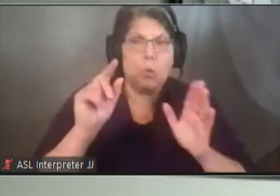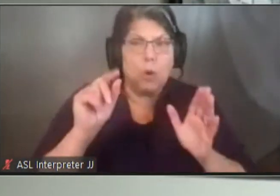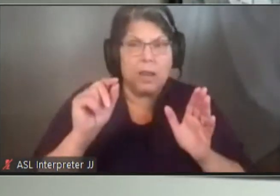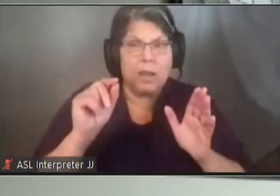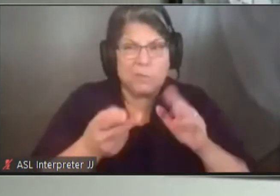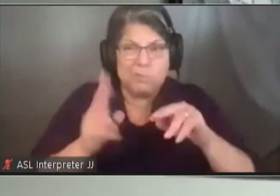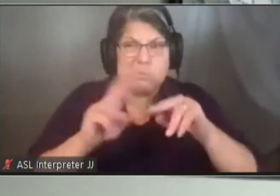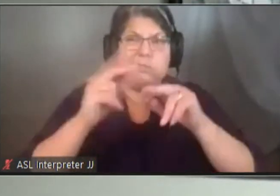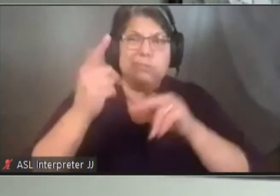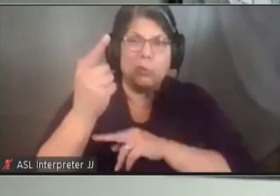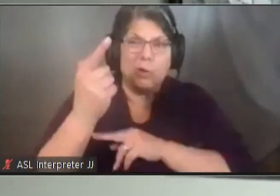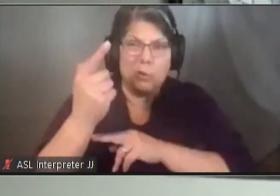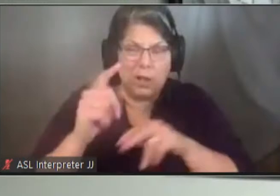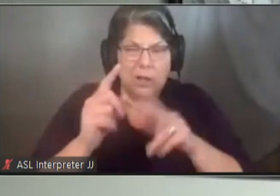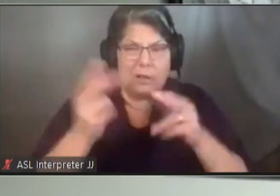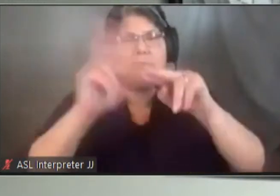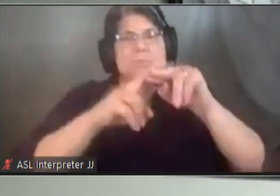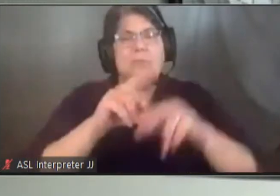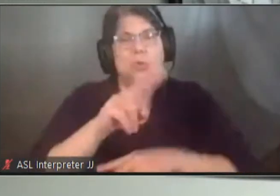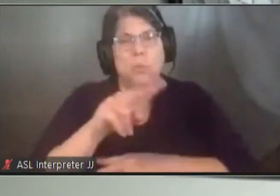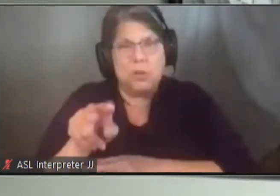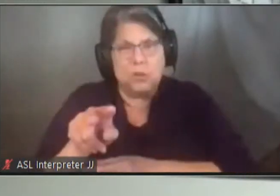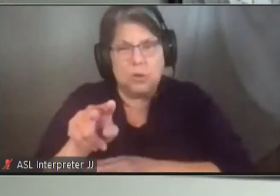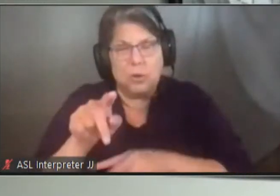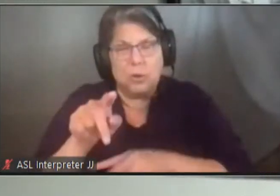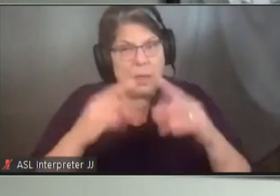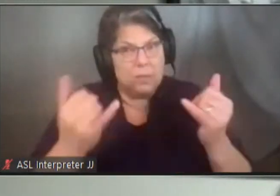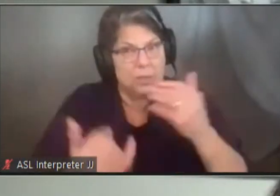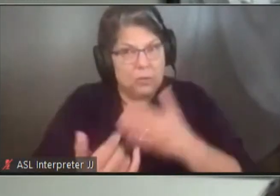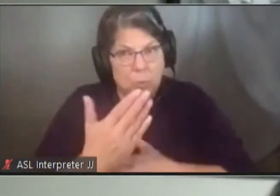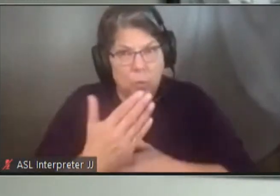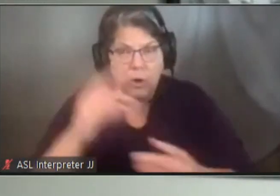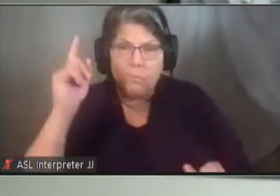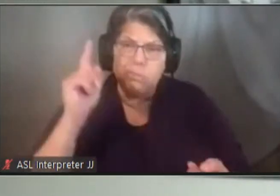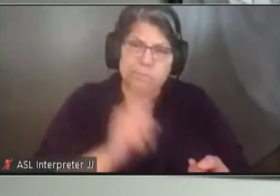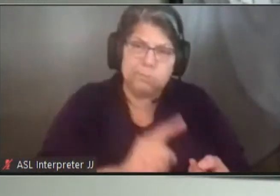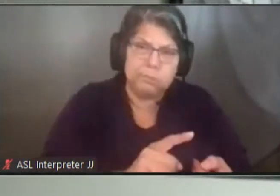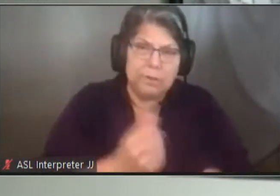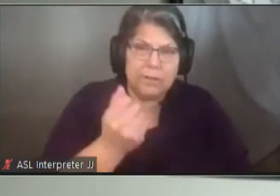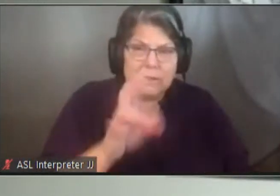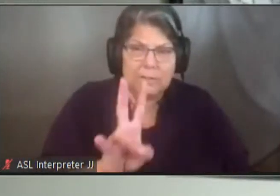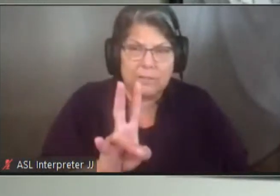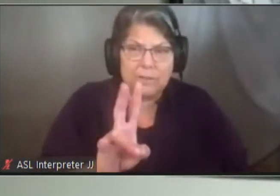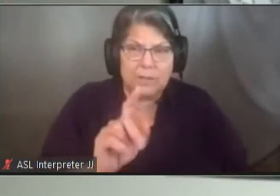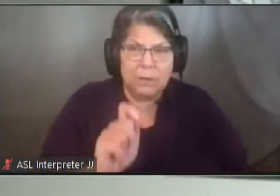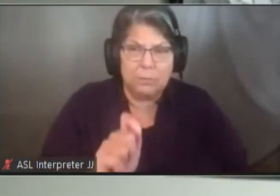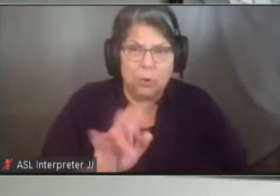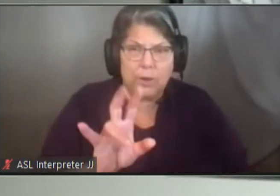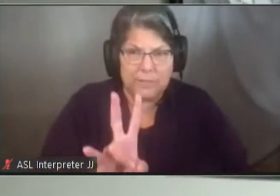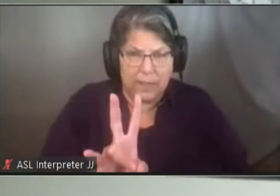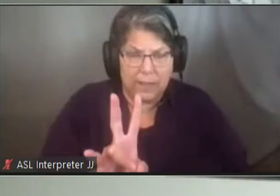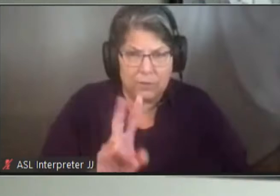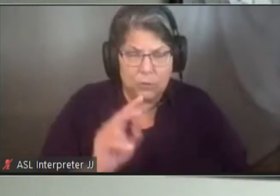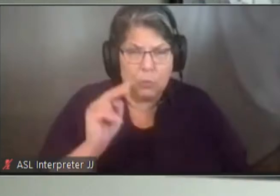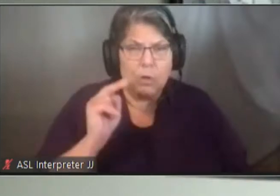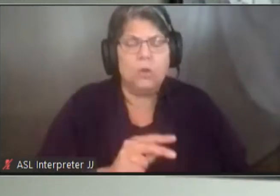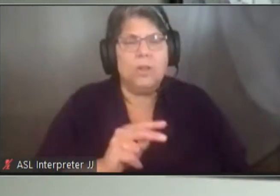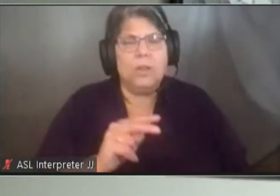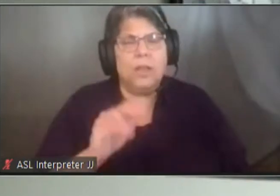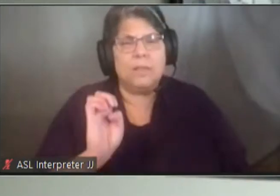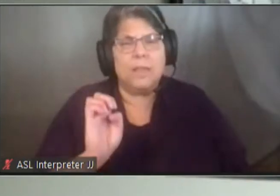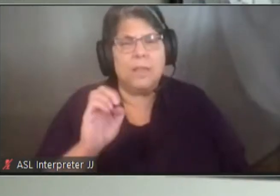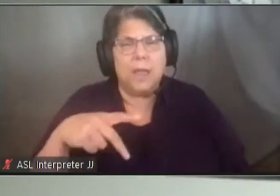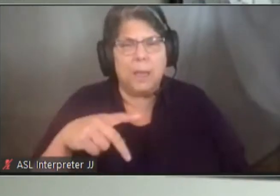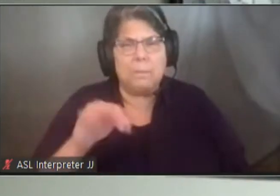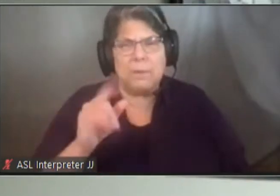21, 22, and that sort of thing. This morning, it's down to 17.7. And when I look at the epidemiologic curve, it really